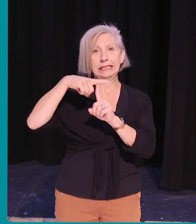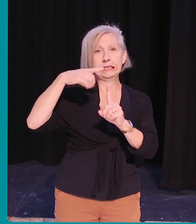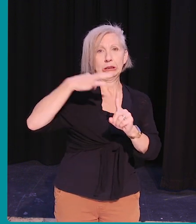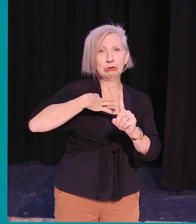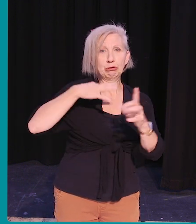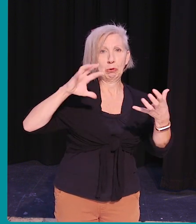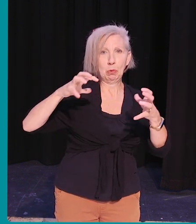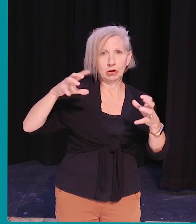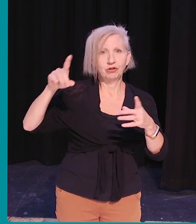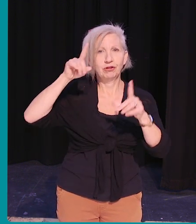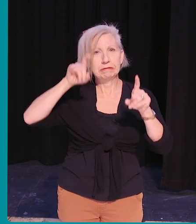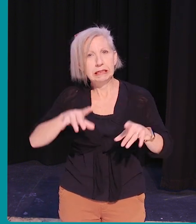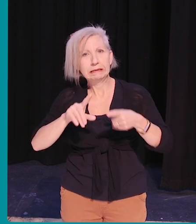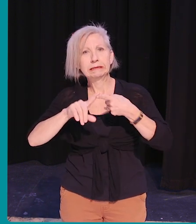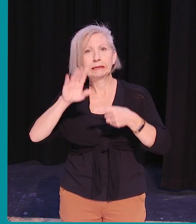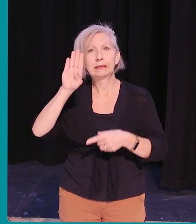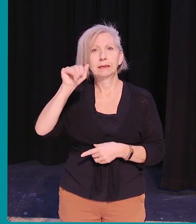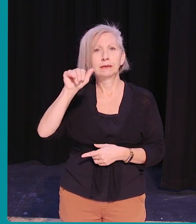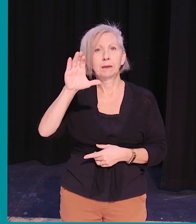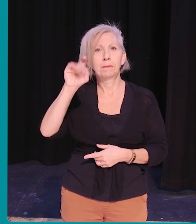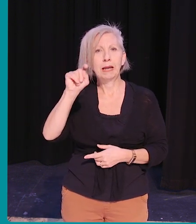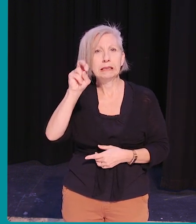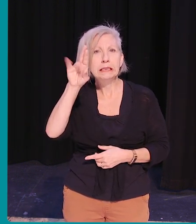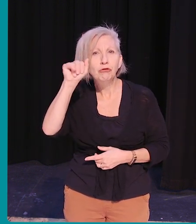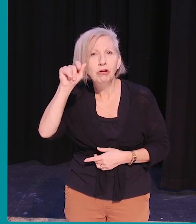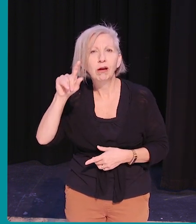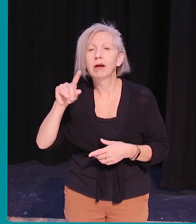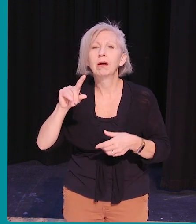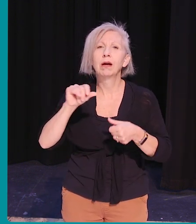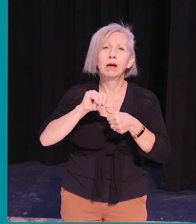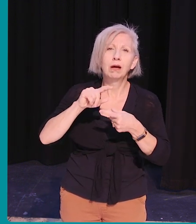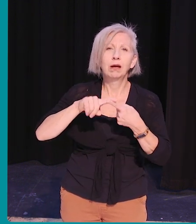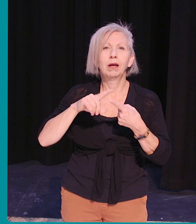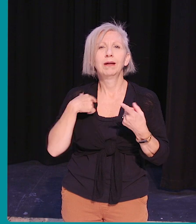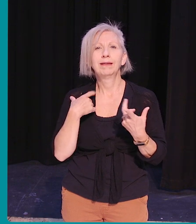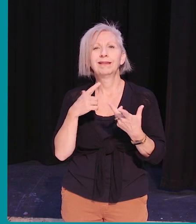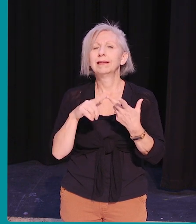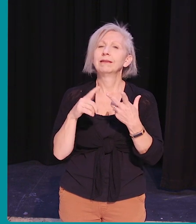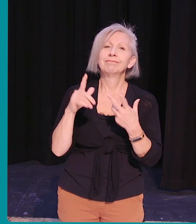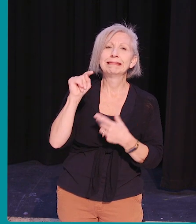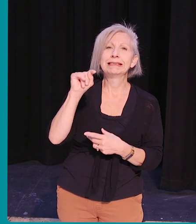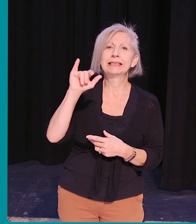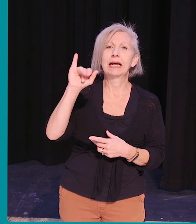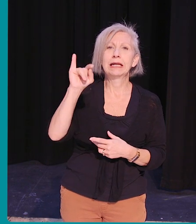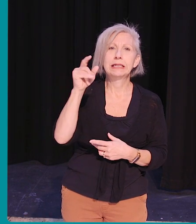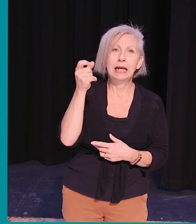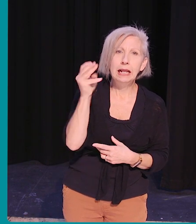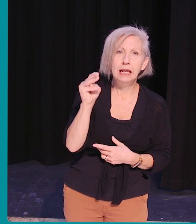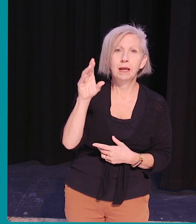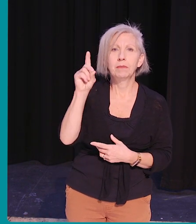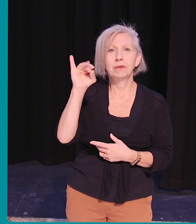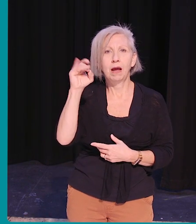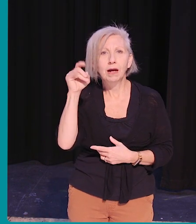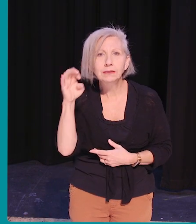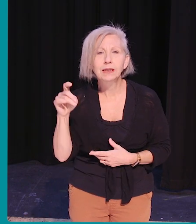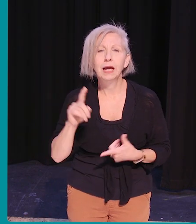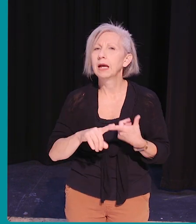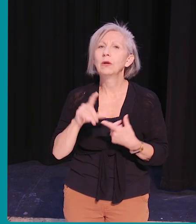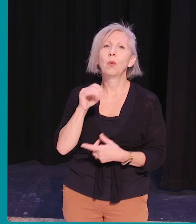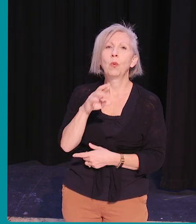and basically trying to figure out titanium dioxide, ultraviolet radiation, like 10 milliliters of water. Could we wash a t-shirt in this